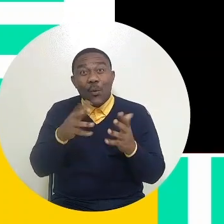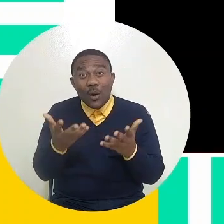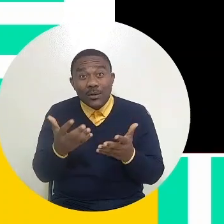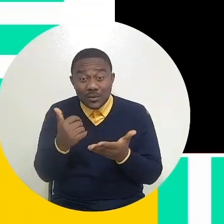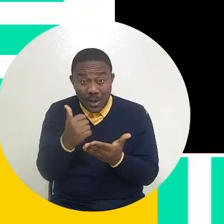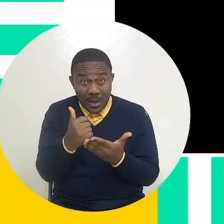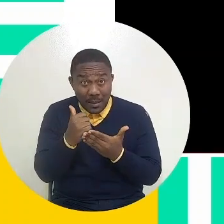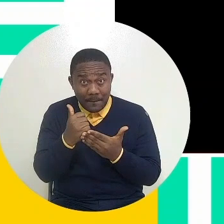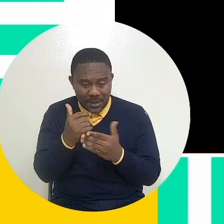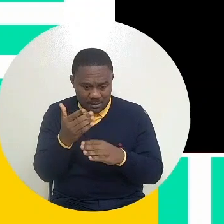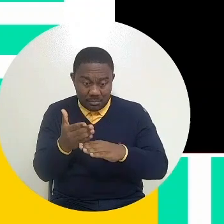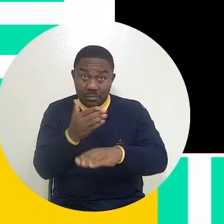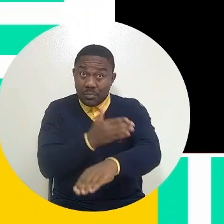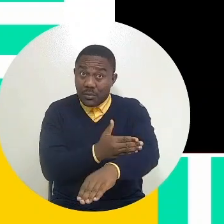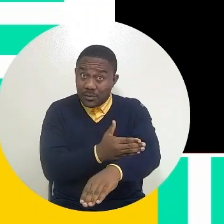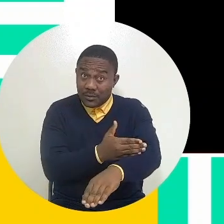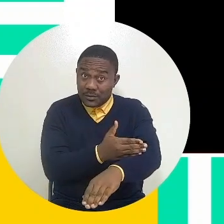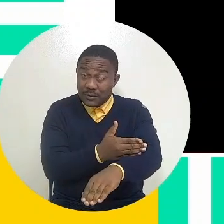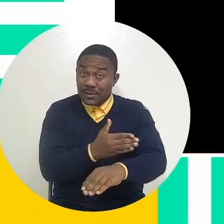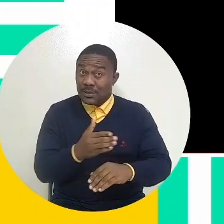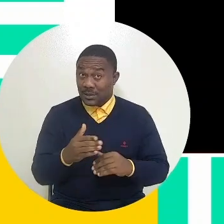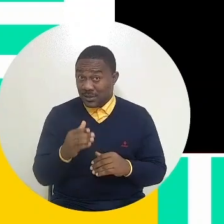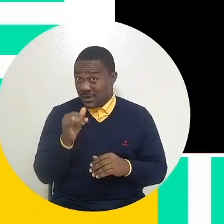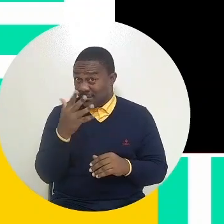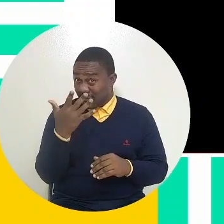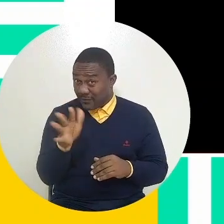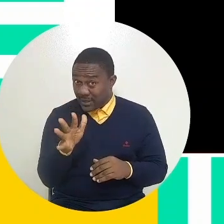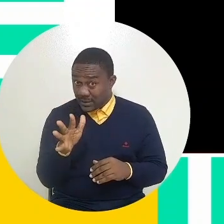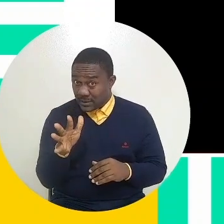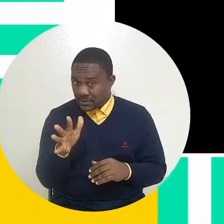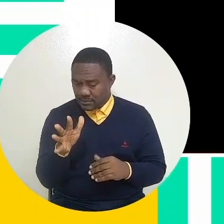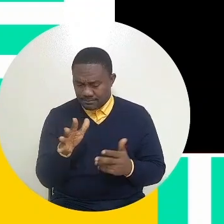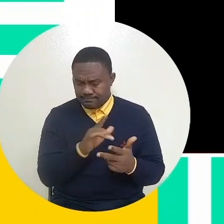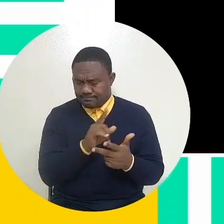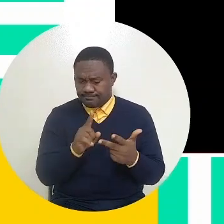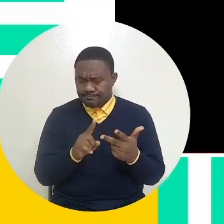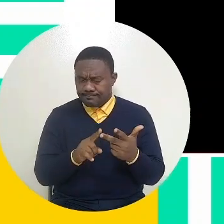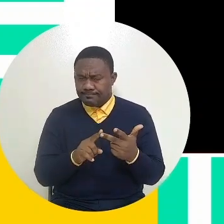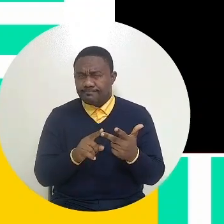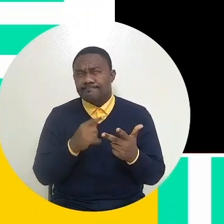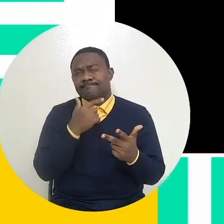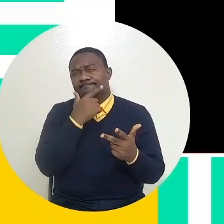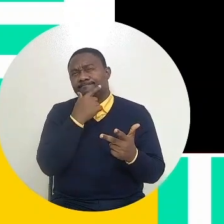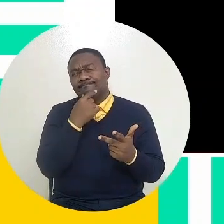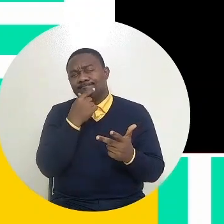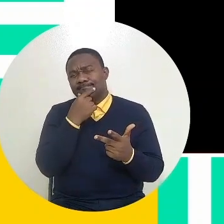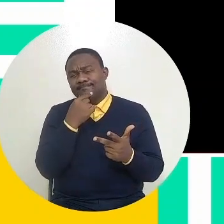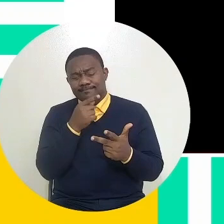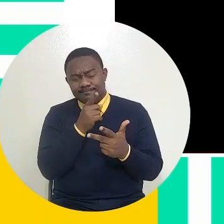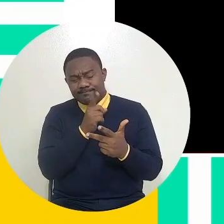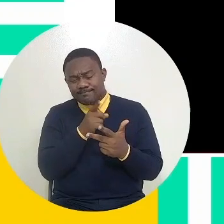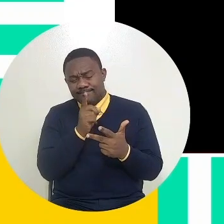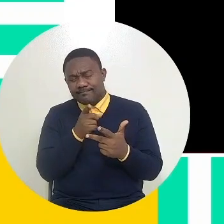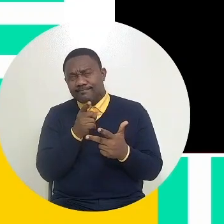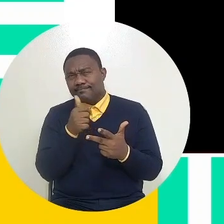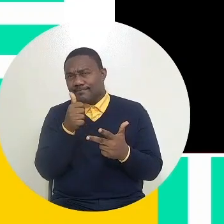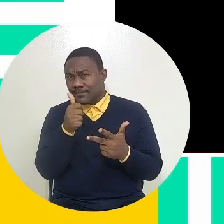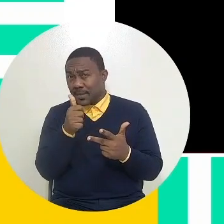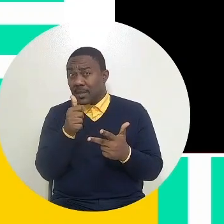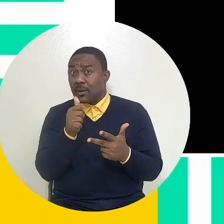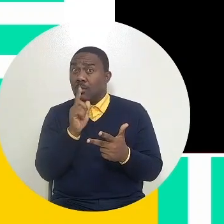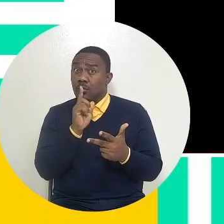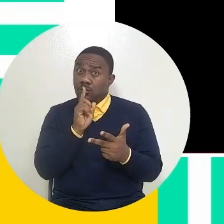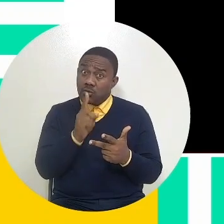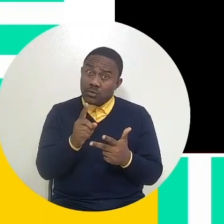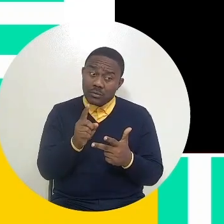to produce more value. And when you do that, you create that next impression. Okay, we know this group to do A. We know